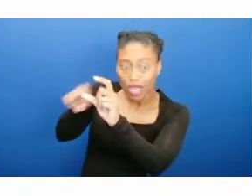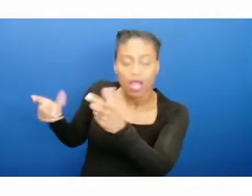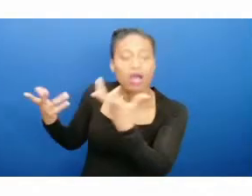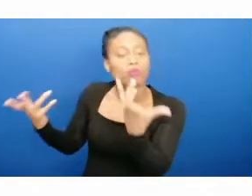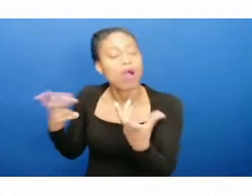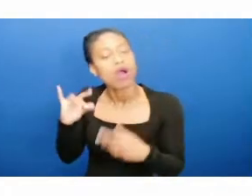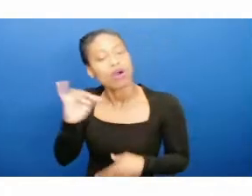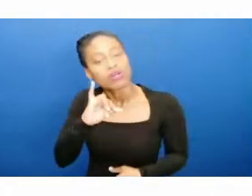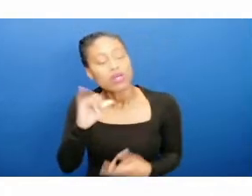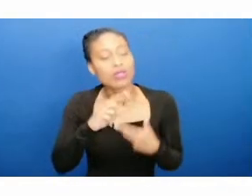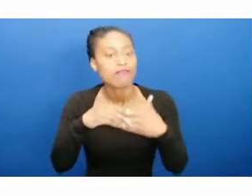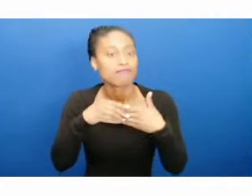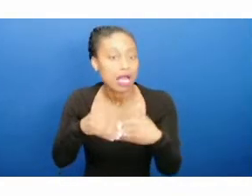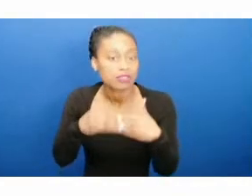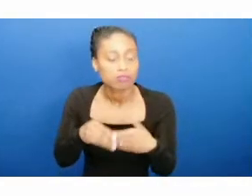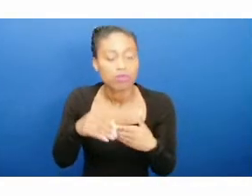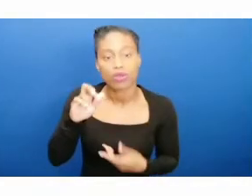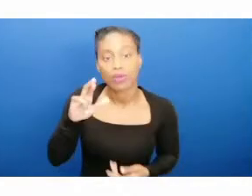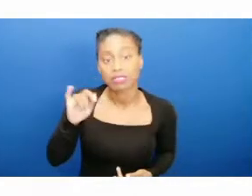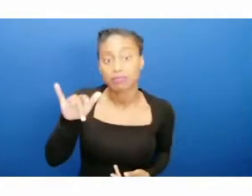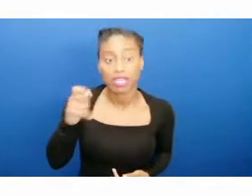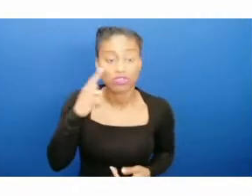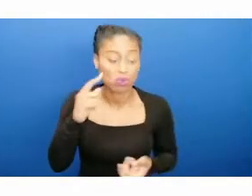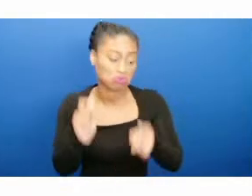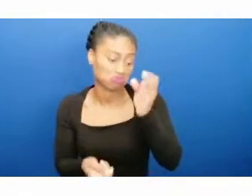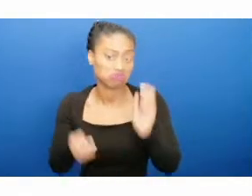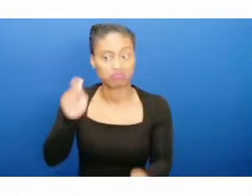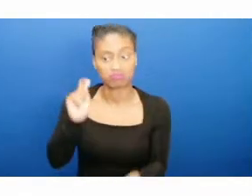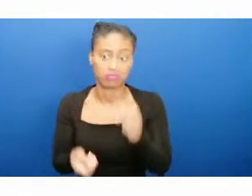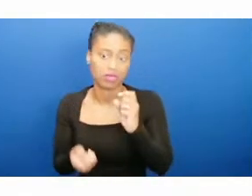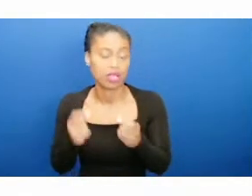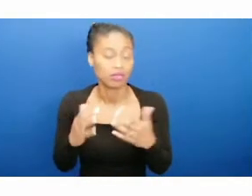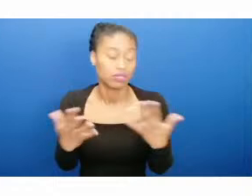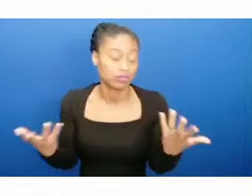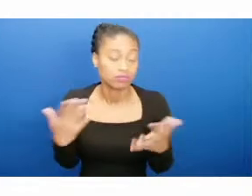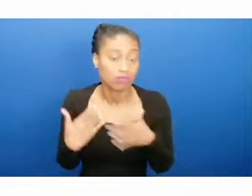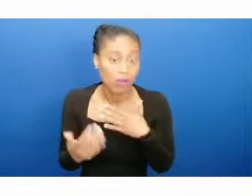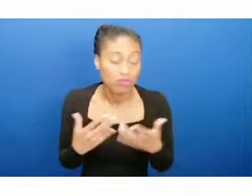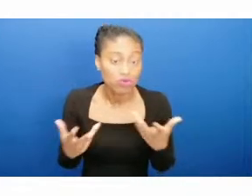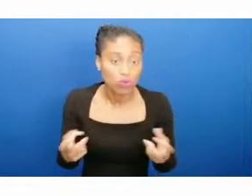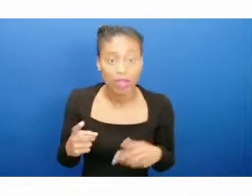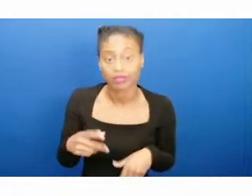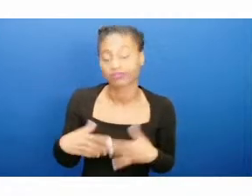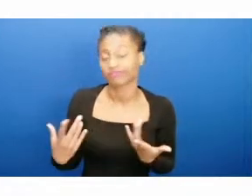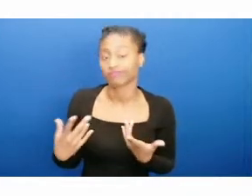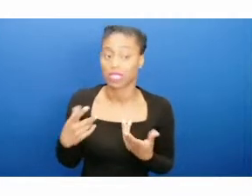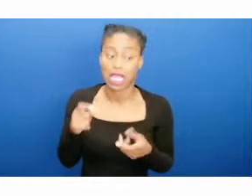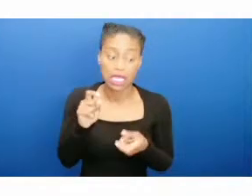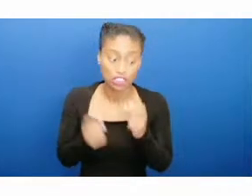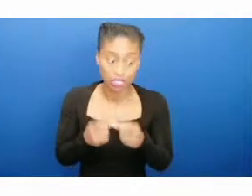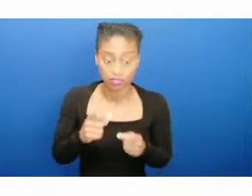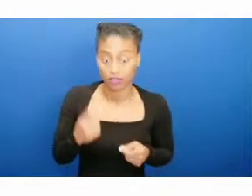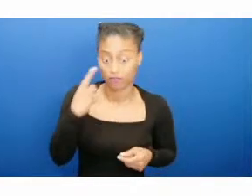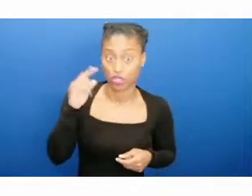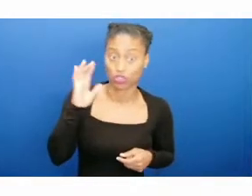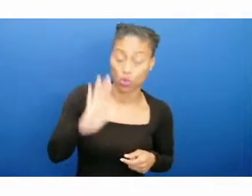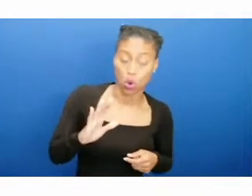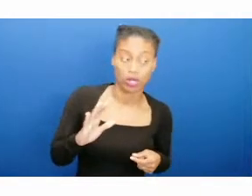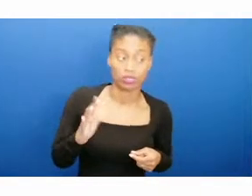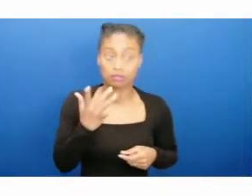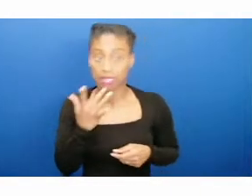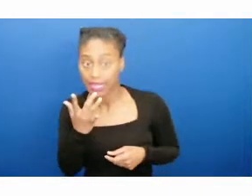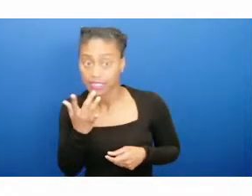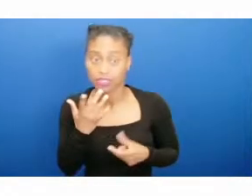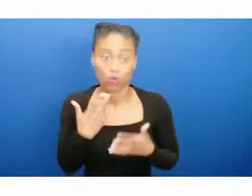recipe, so you can make whatever customizations or adjustments that you like for your palate and for what you have on hand to keep it very